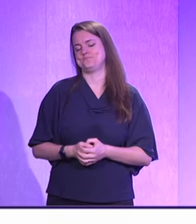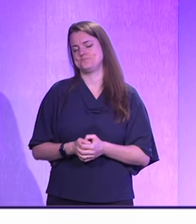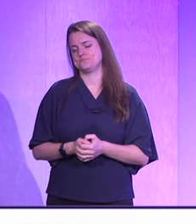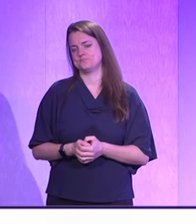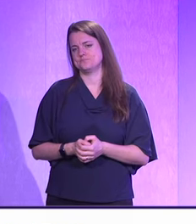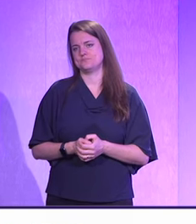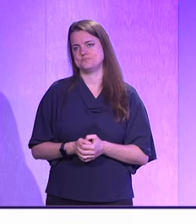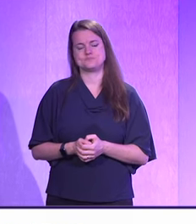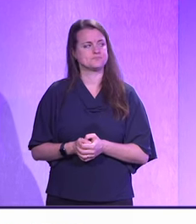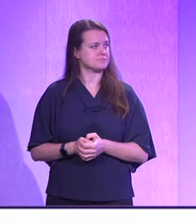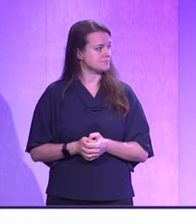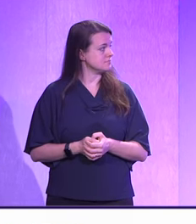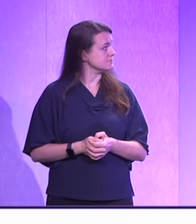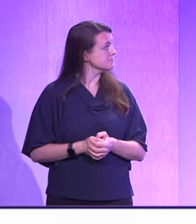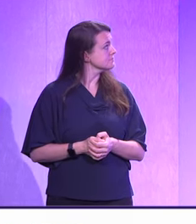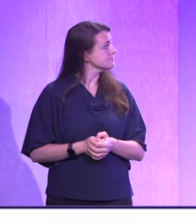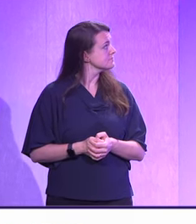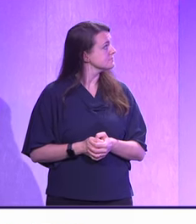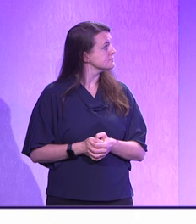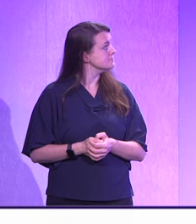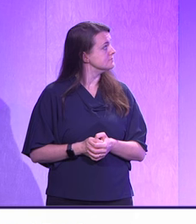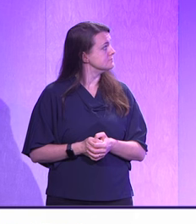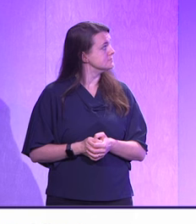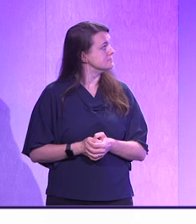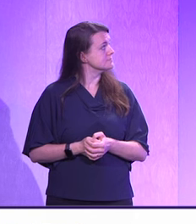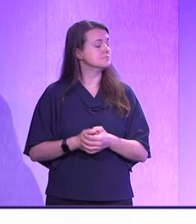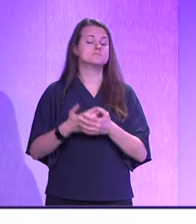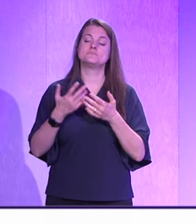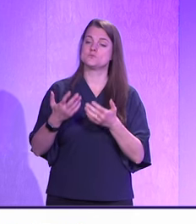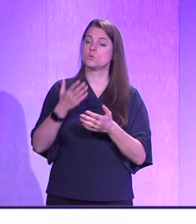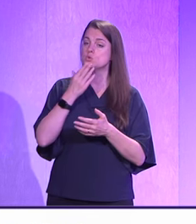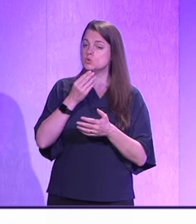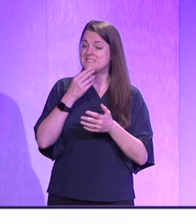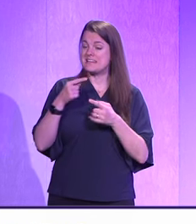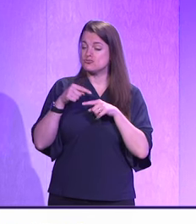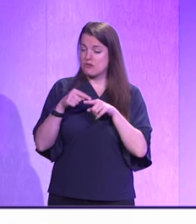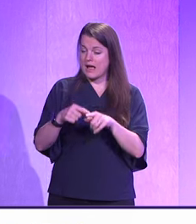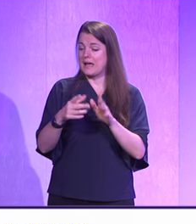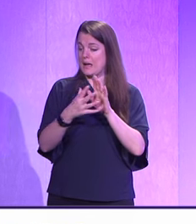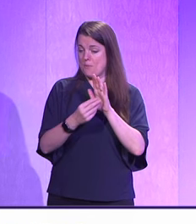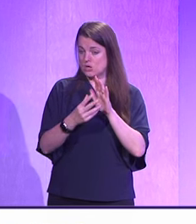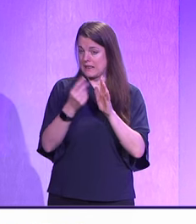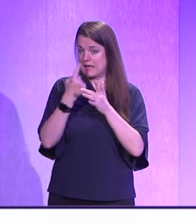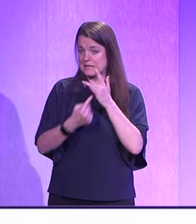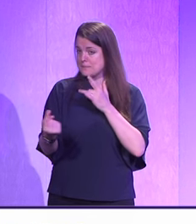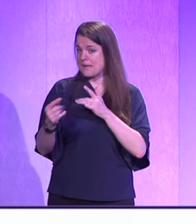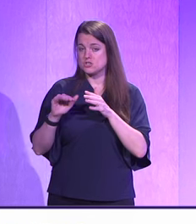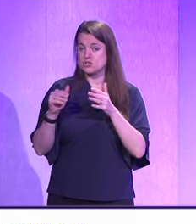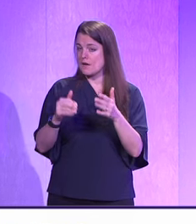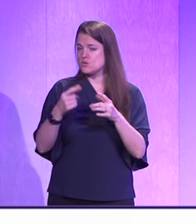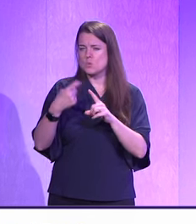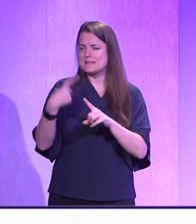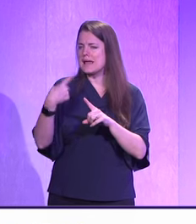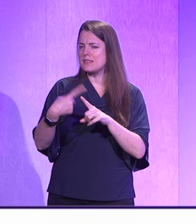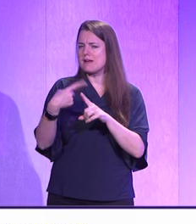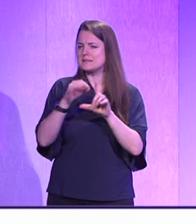And crucially, teams are empowered to sense and adjust these boundaries using techniques like team interaction modeling and independent service heuristics and those